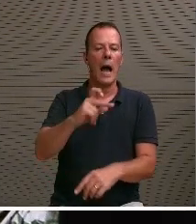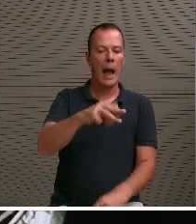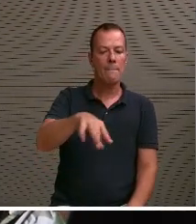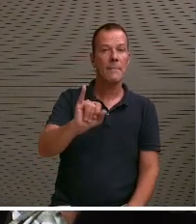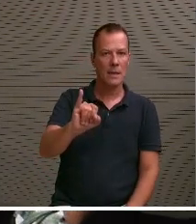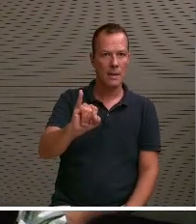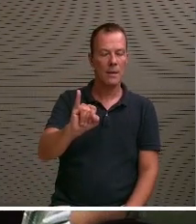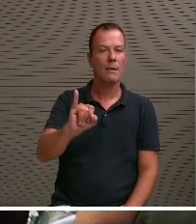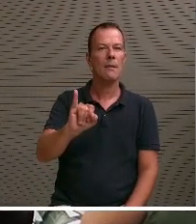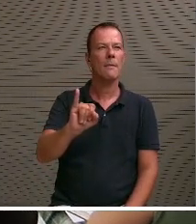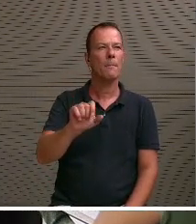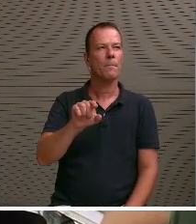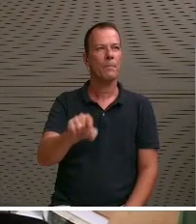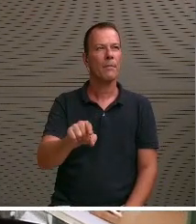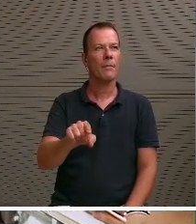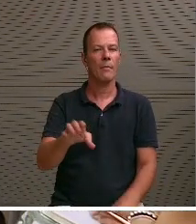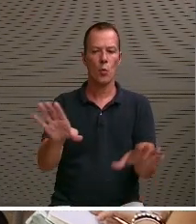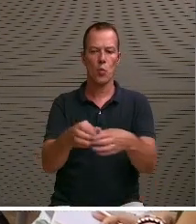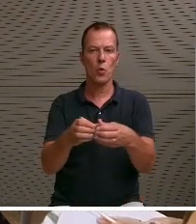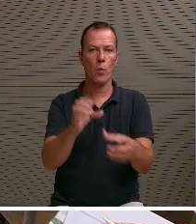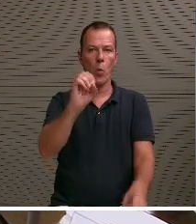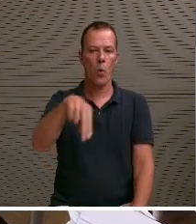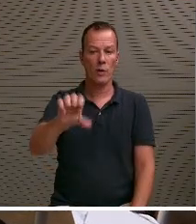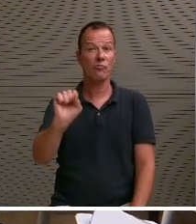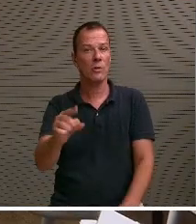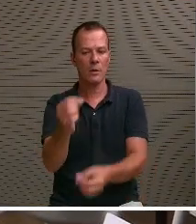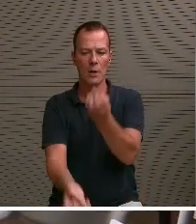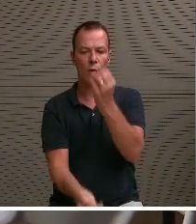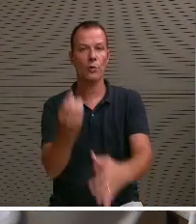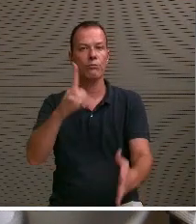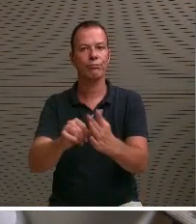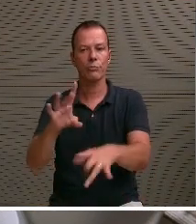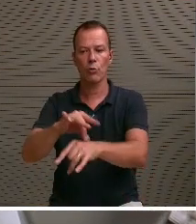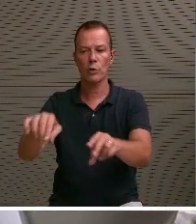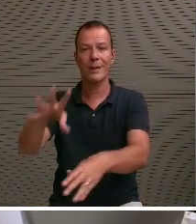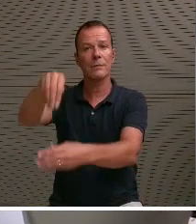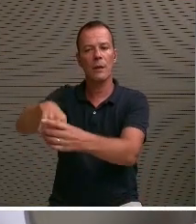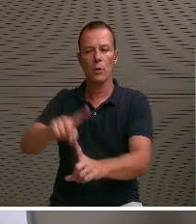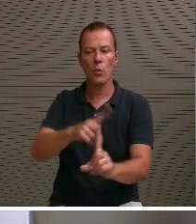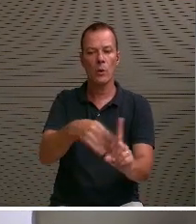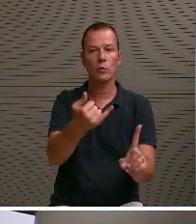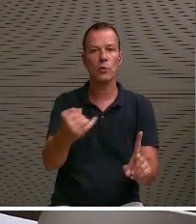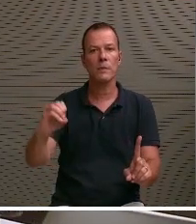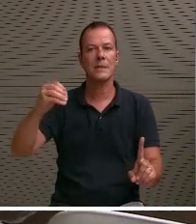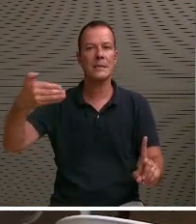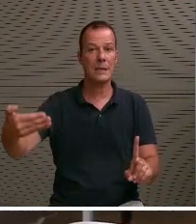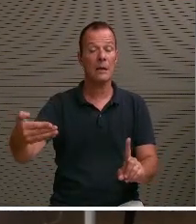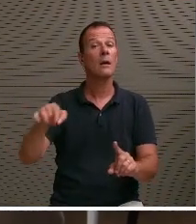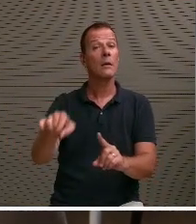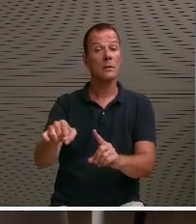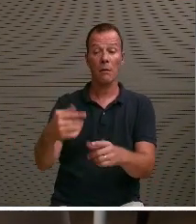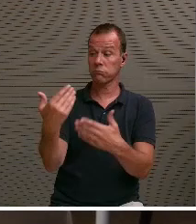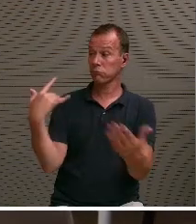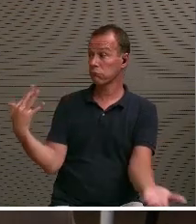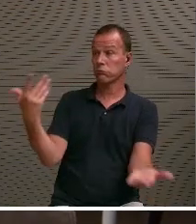Internacional, founded this project in the hospital in 2007. And since then, this project is free for all